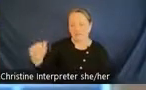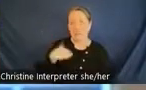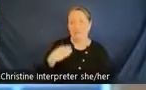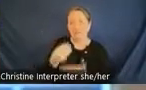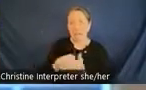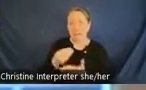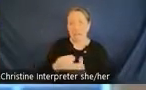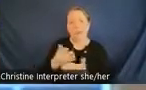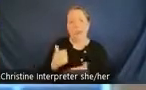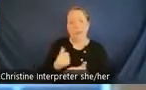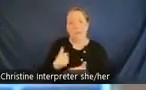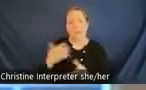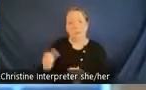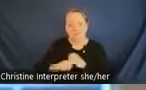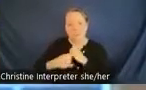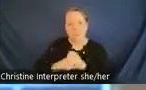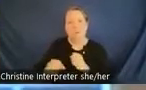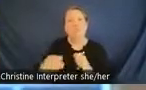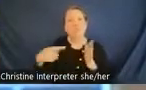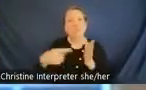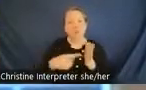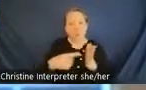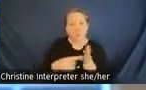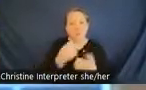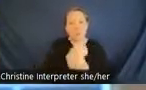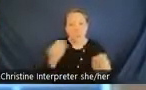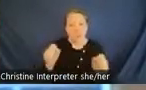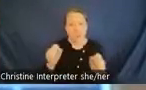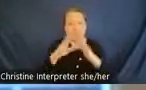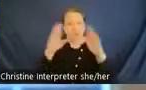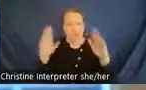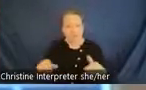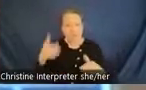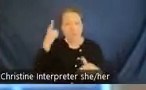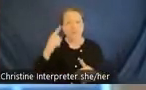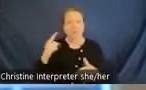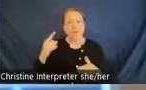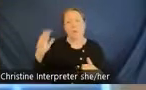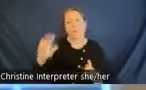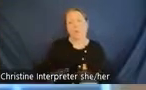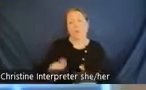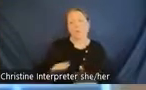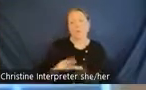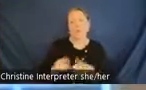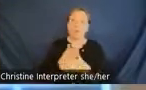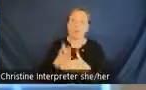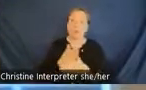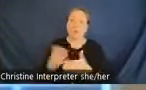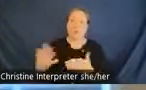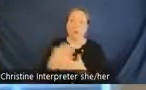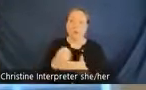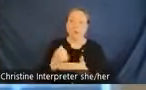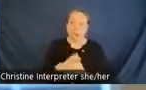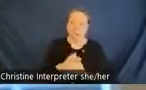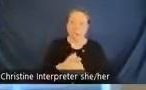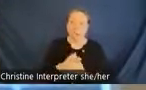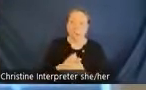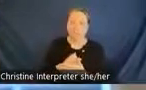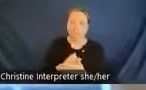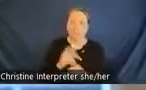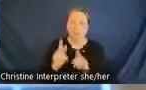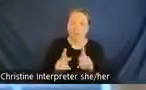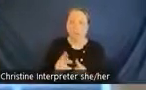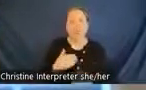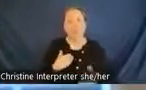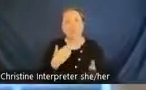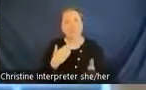decent housing opportunities for low to moderate income Vermonters. VHFA supports people in purchasing homes. We